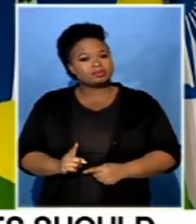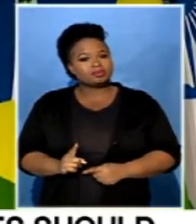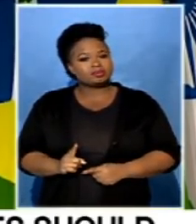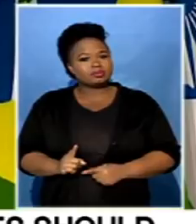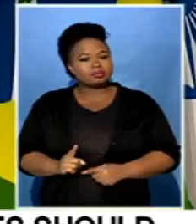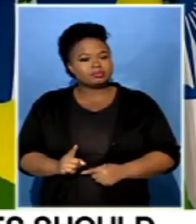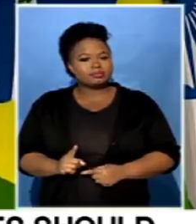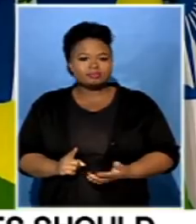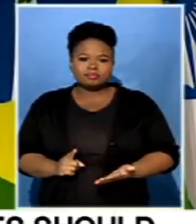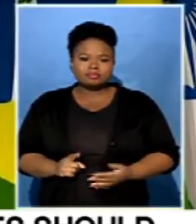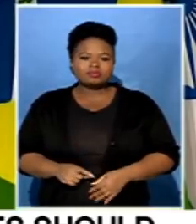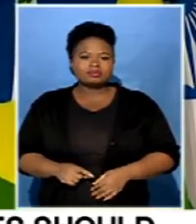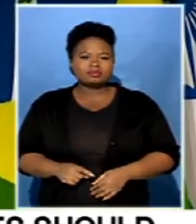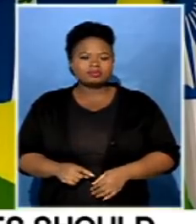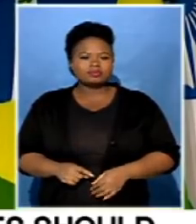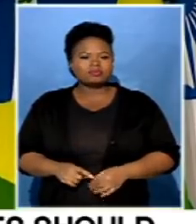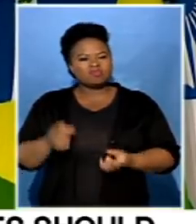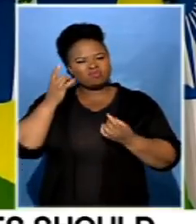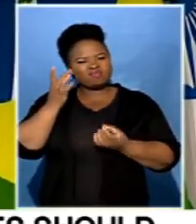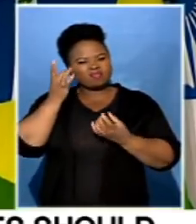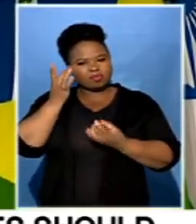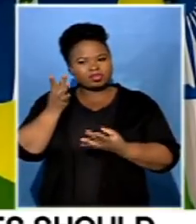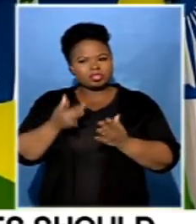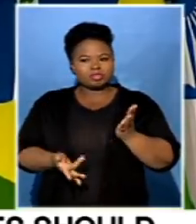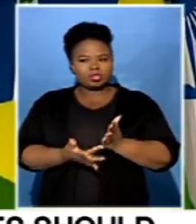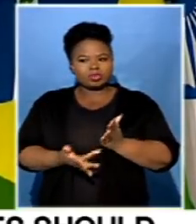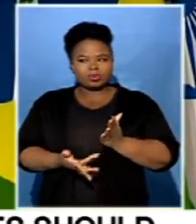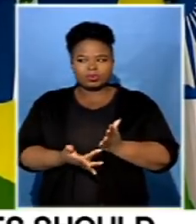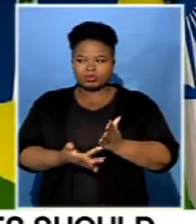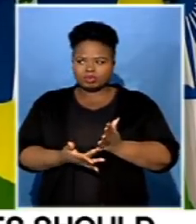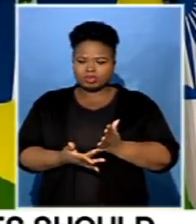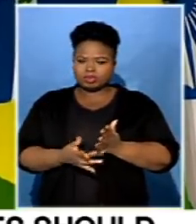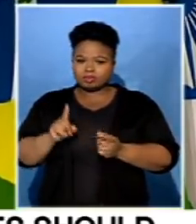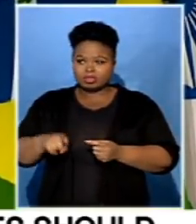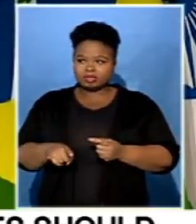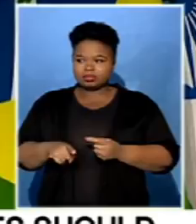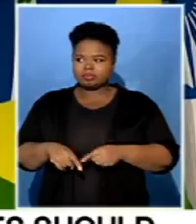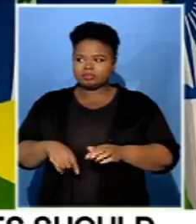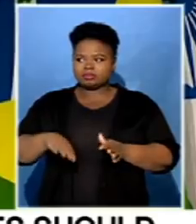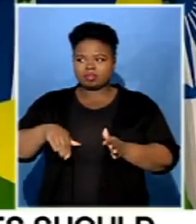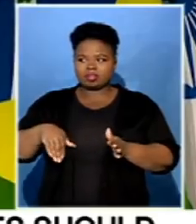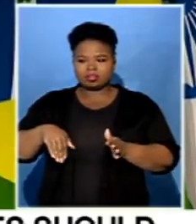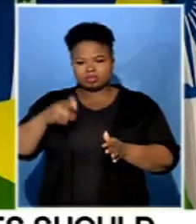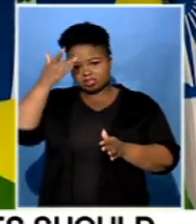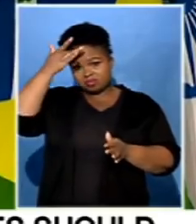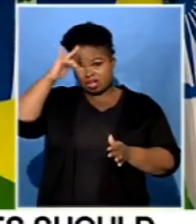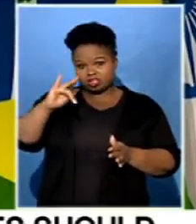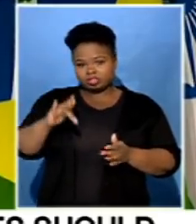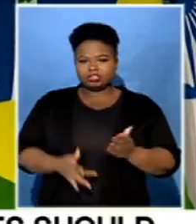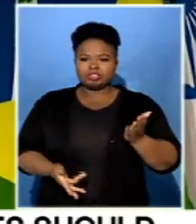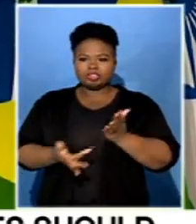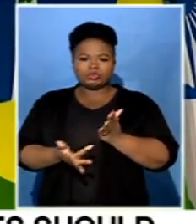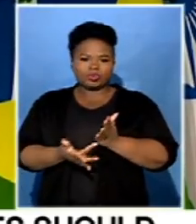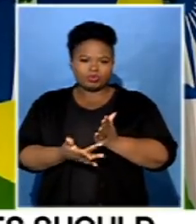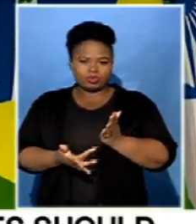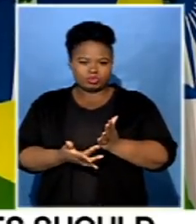ease the impact of application of information technology, automation, and smart technology on traditional